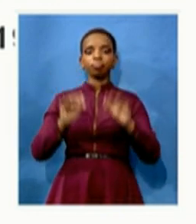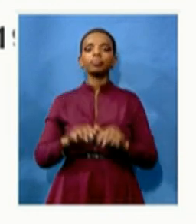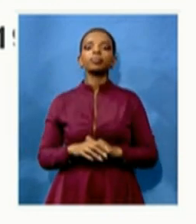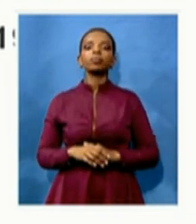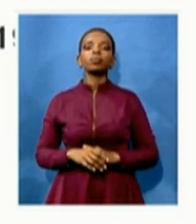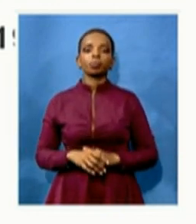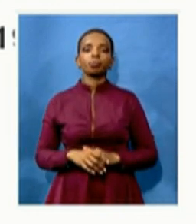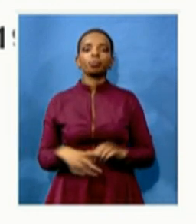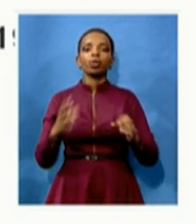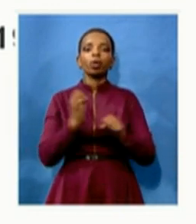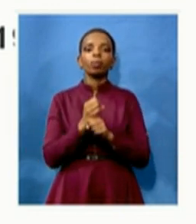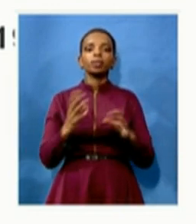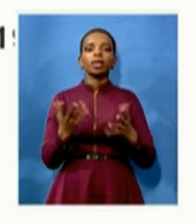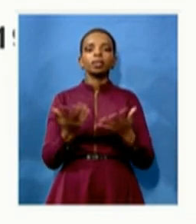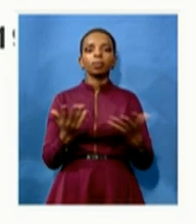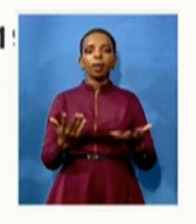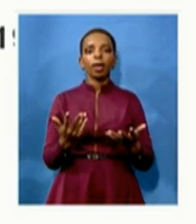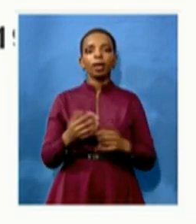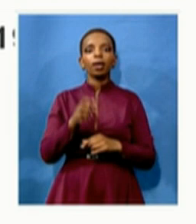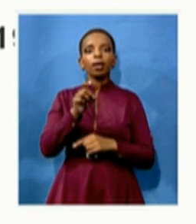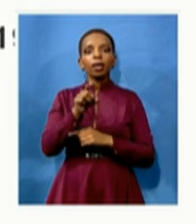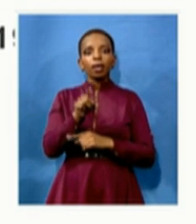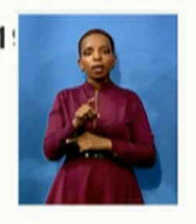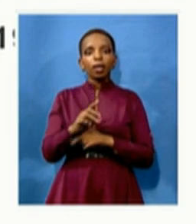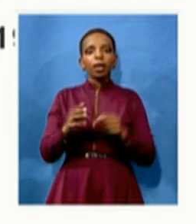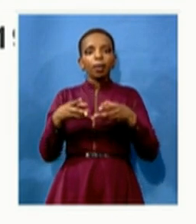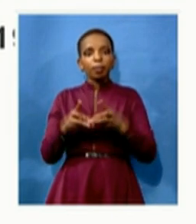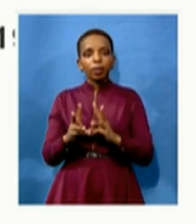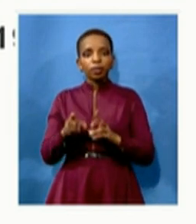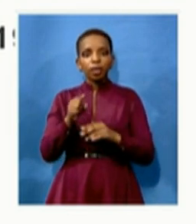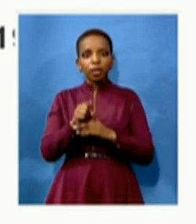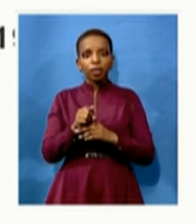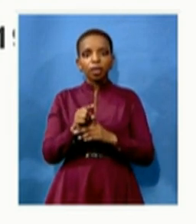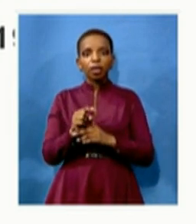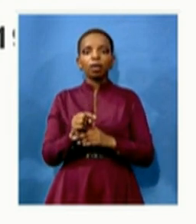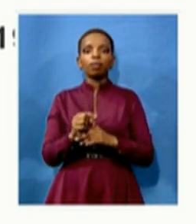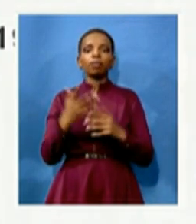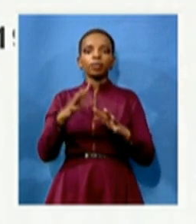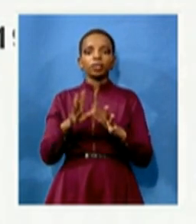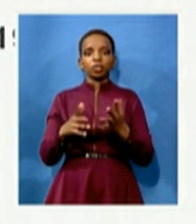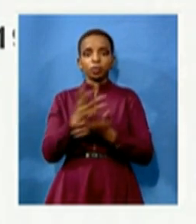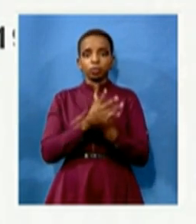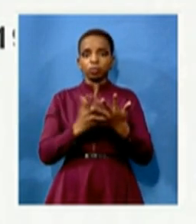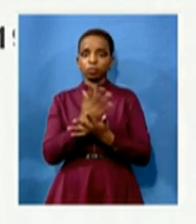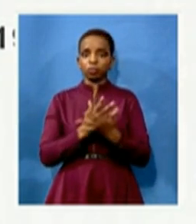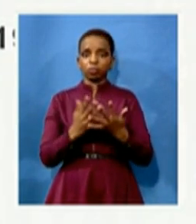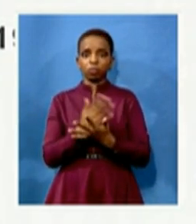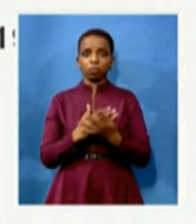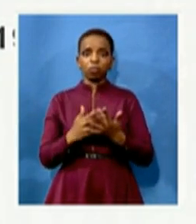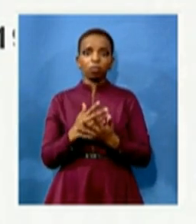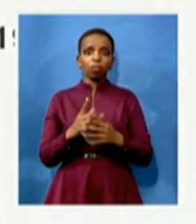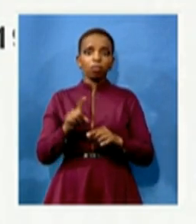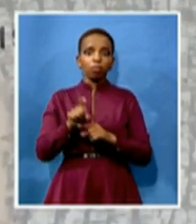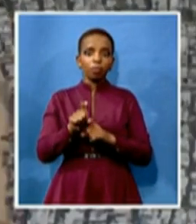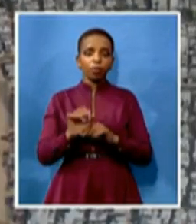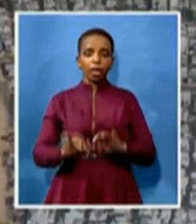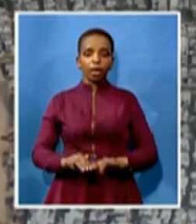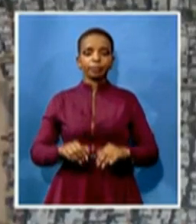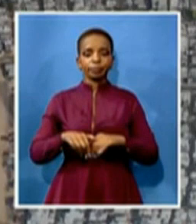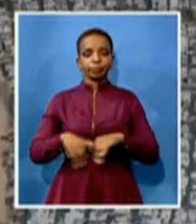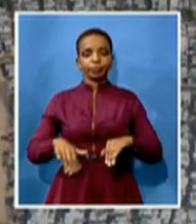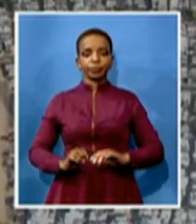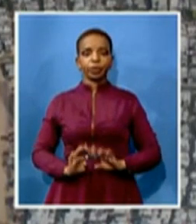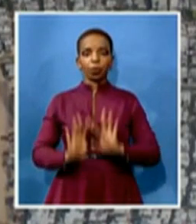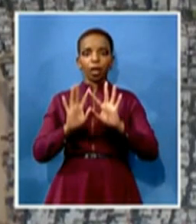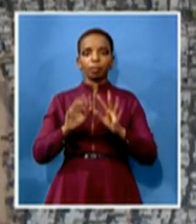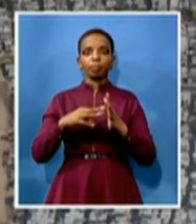Davids, Ridian Duran, Tina Koziol, and Yuri Skarsford at UCT and Stellenbosch. So the big issue that a number of the speakers